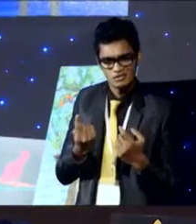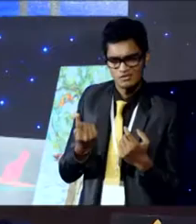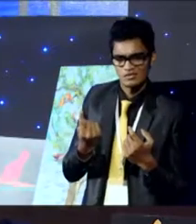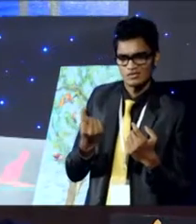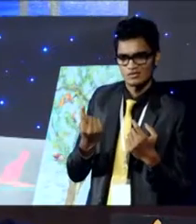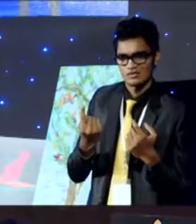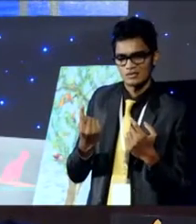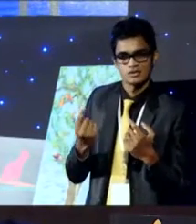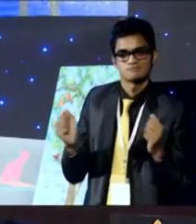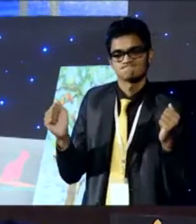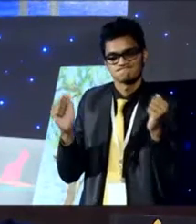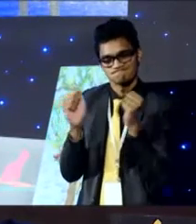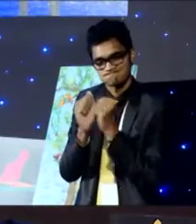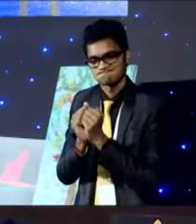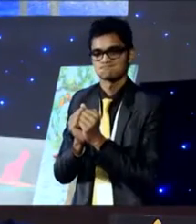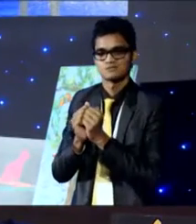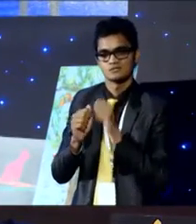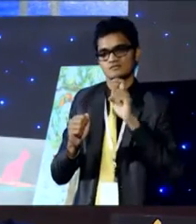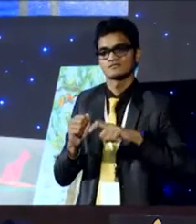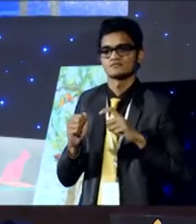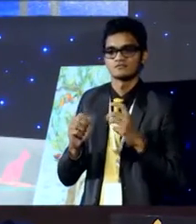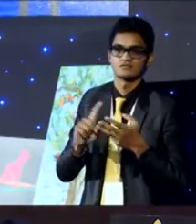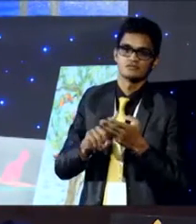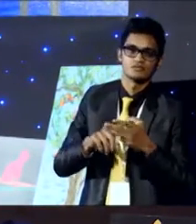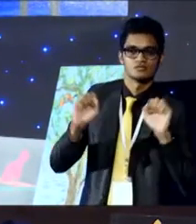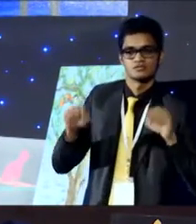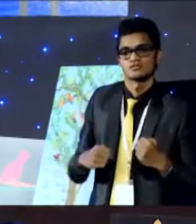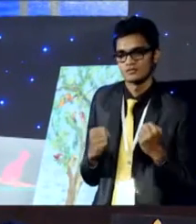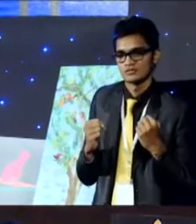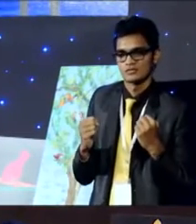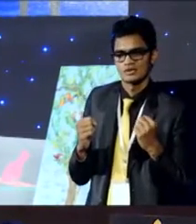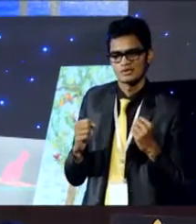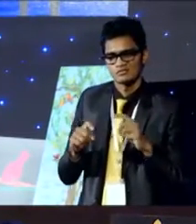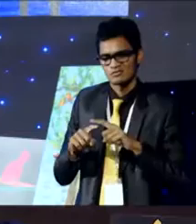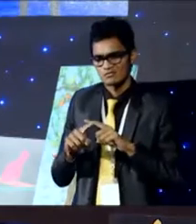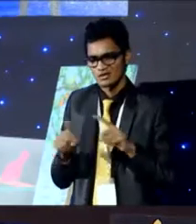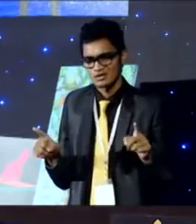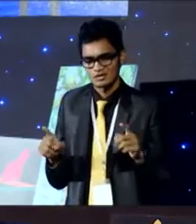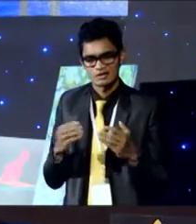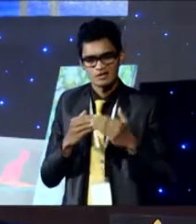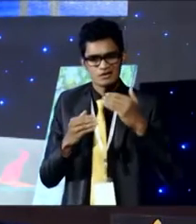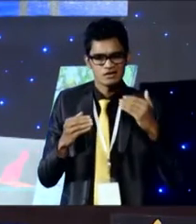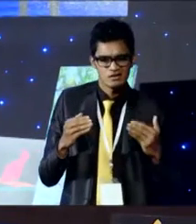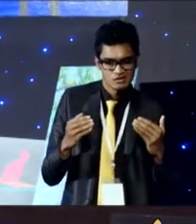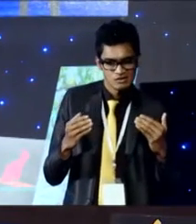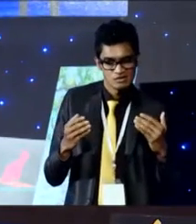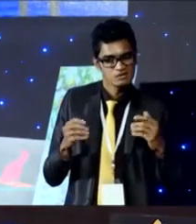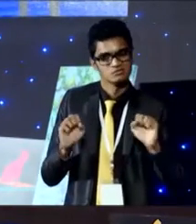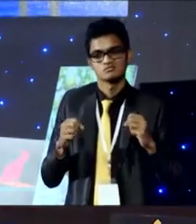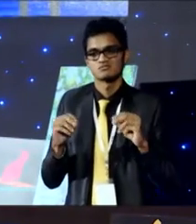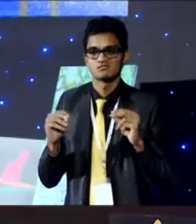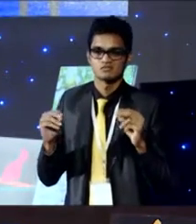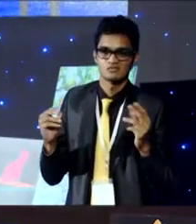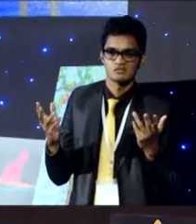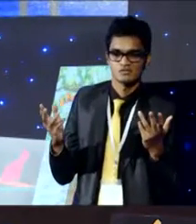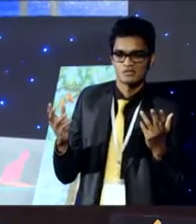to be a collaboration. Unfortunately for us, that has not been as good as it should be. Many a